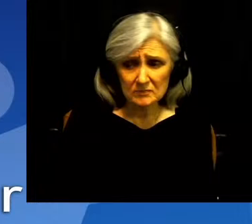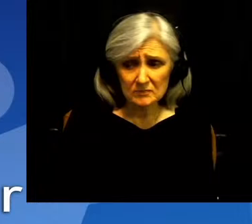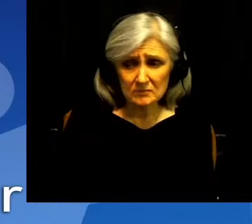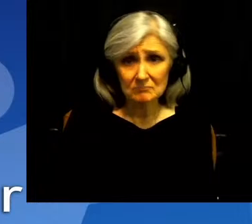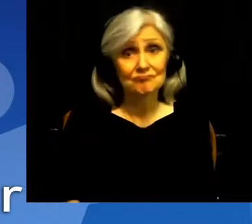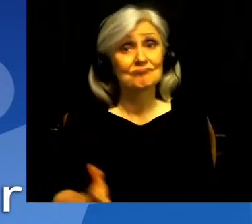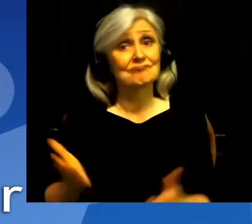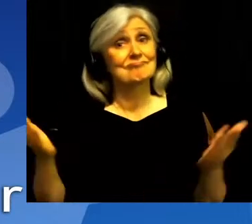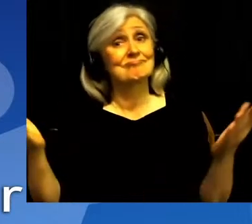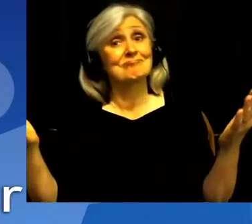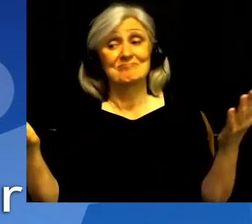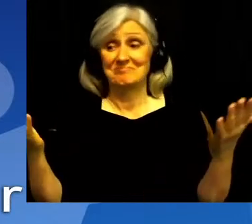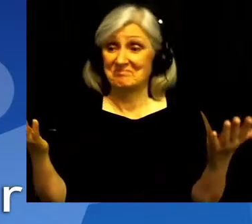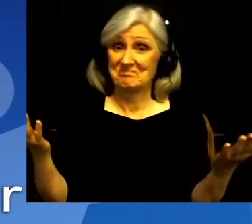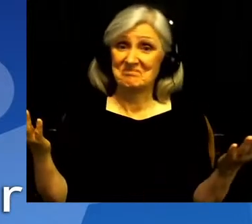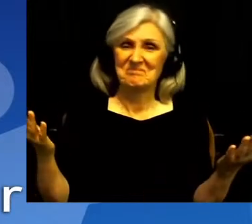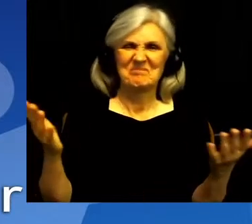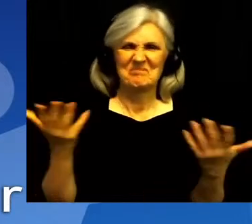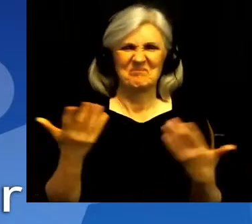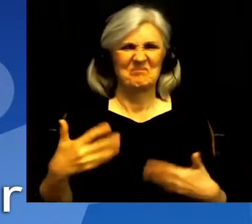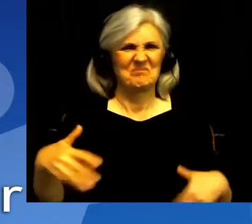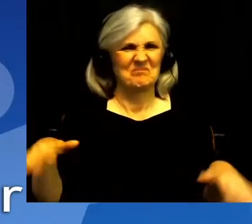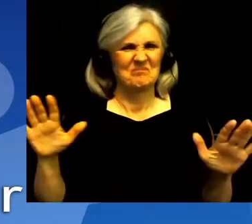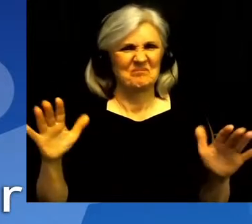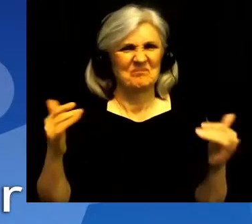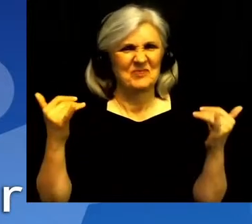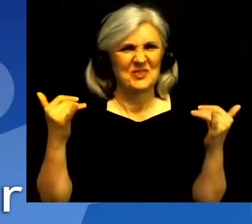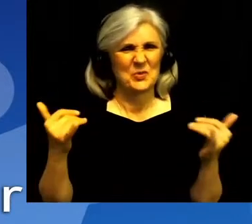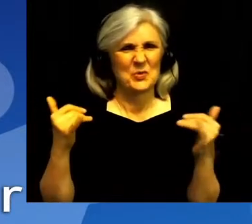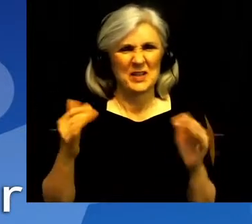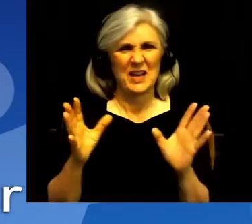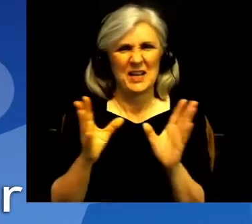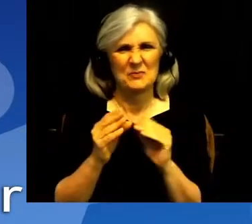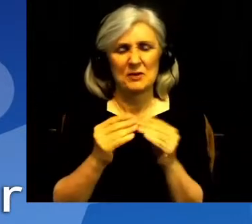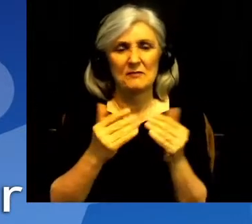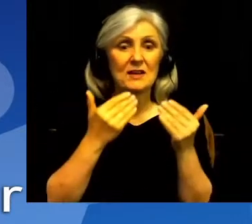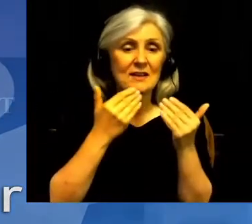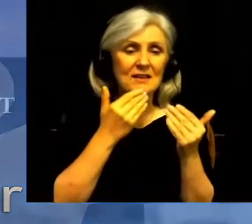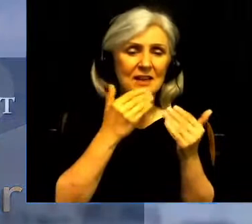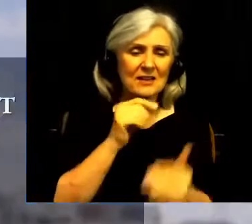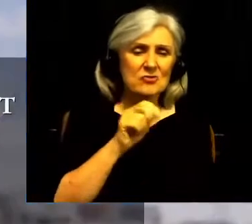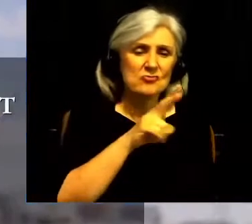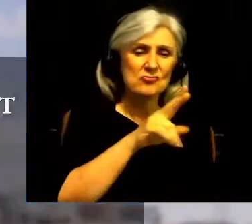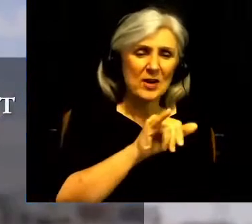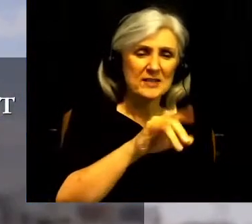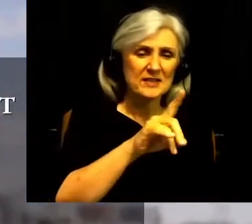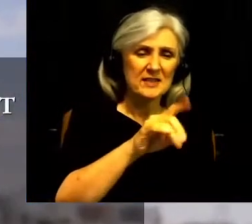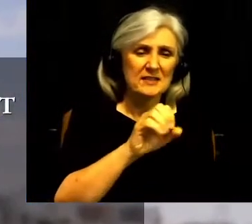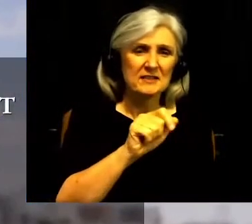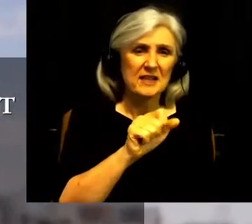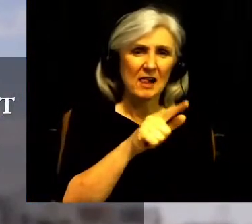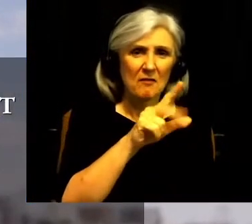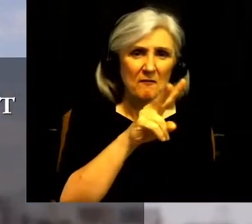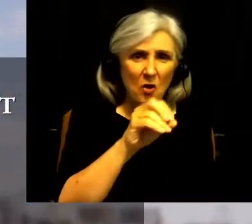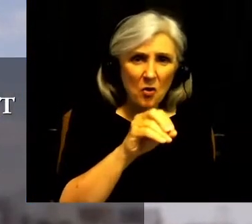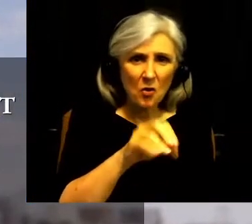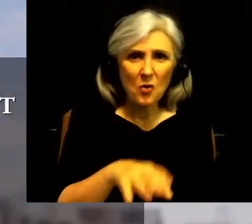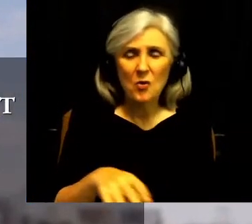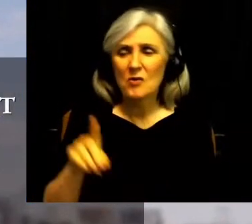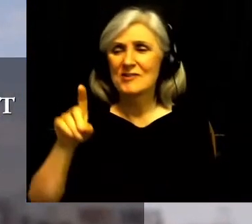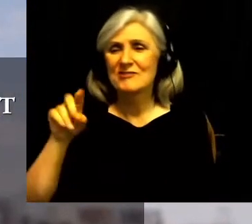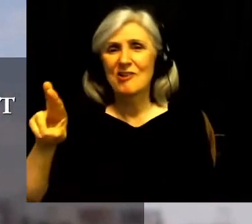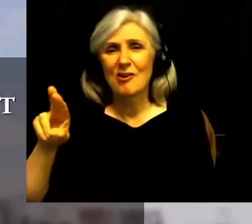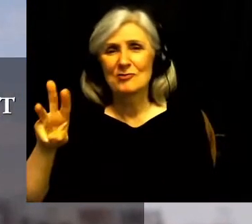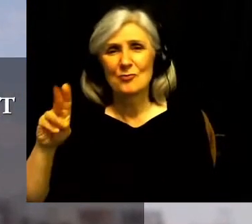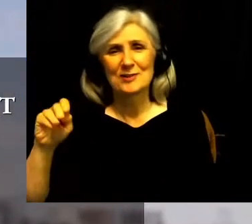All right, well, with that, we will wrap up today's briefing. We want to thank Tracy Desalvo, Dr. Westergaard, all of you for